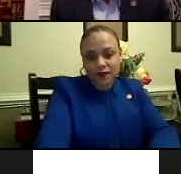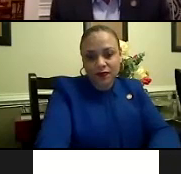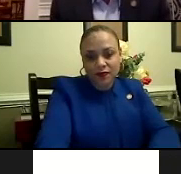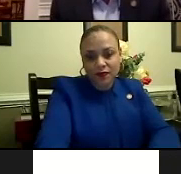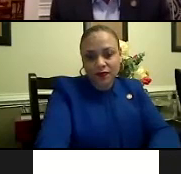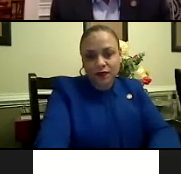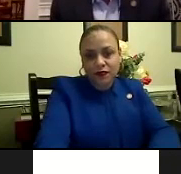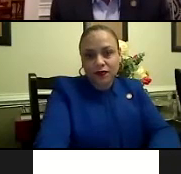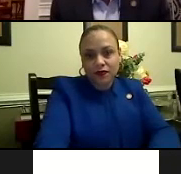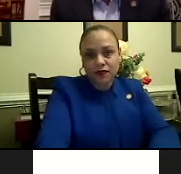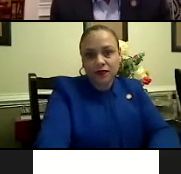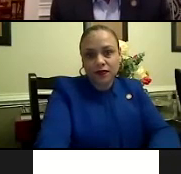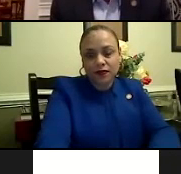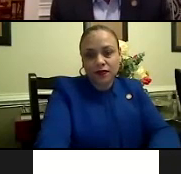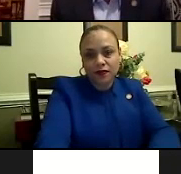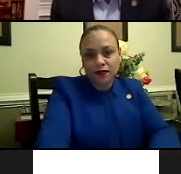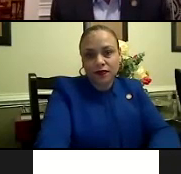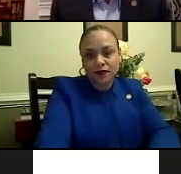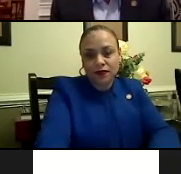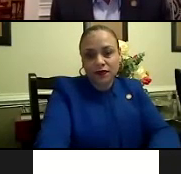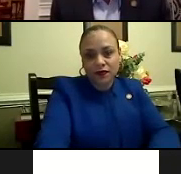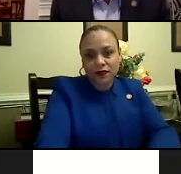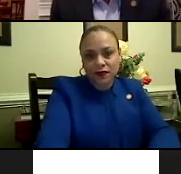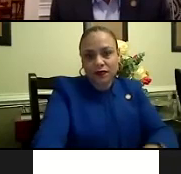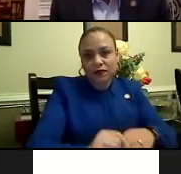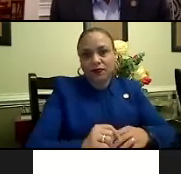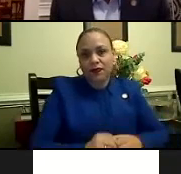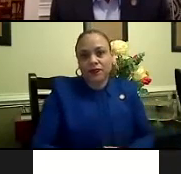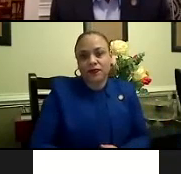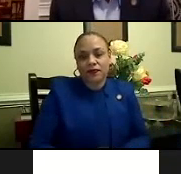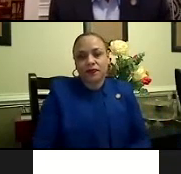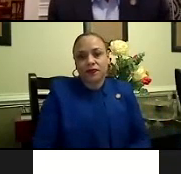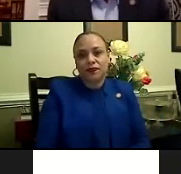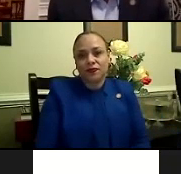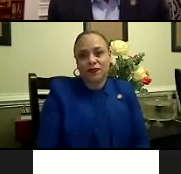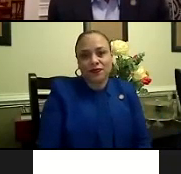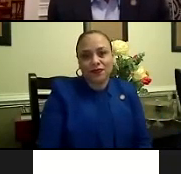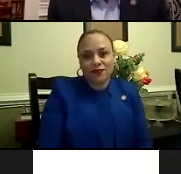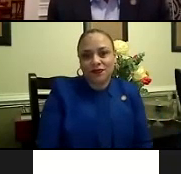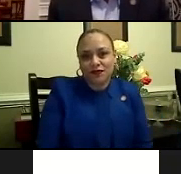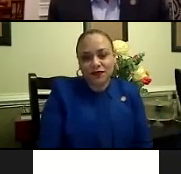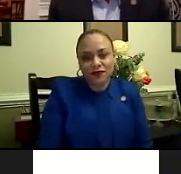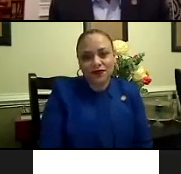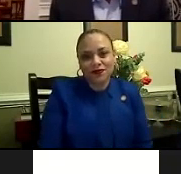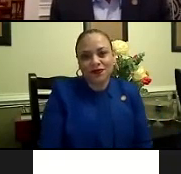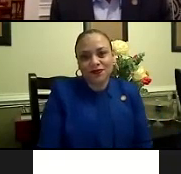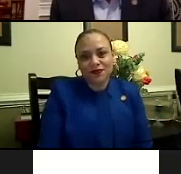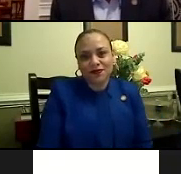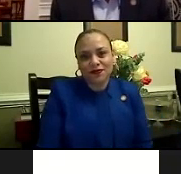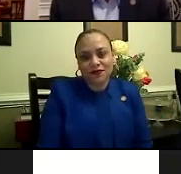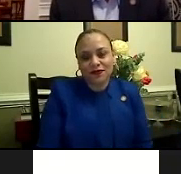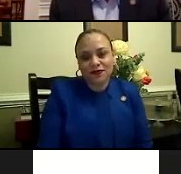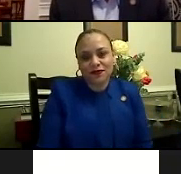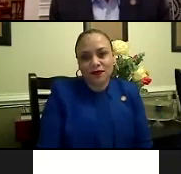been a tremendous team effort for the last 10 months, but starting with the young lady that just introduced me, Dr. Janice